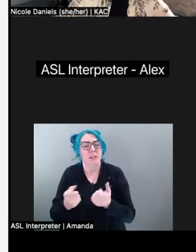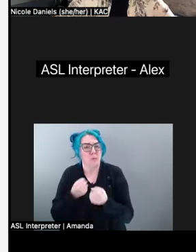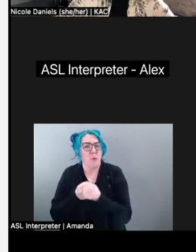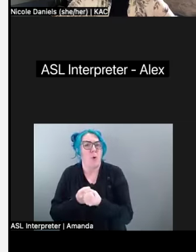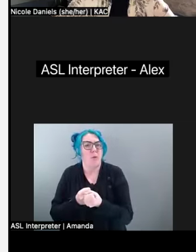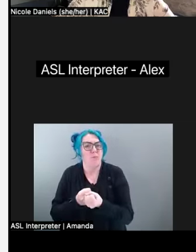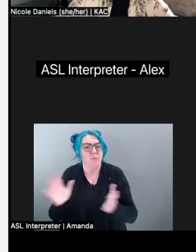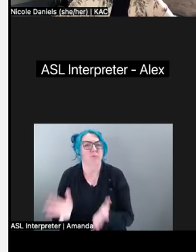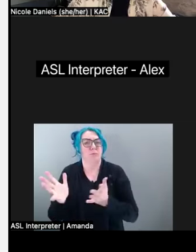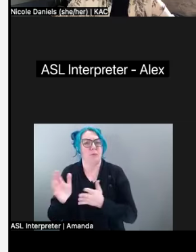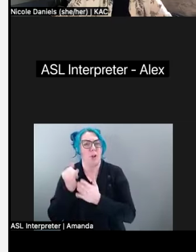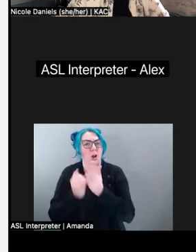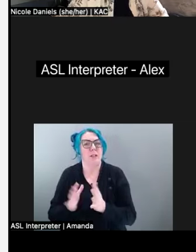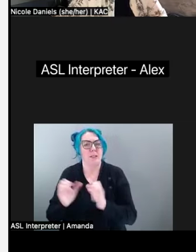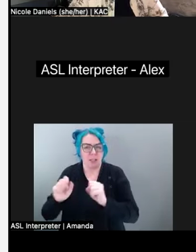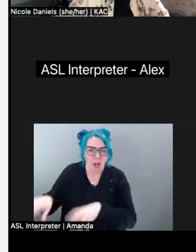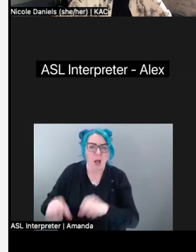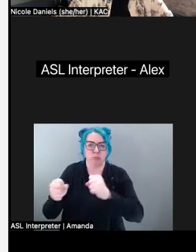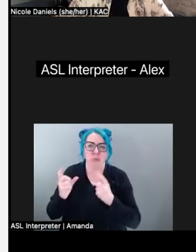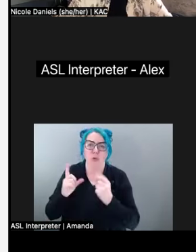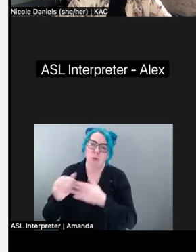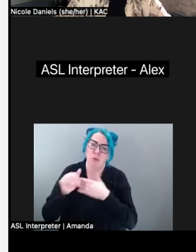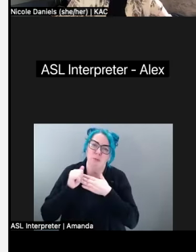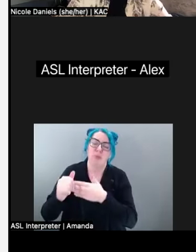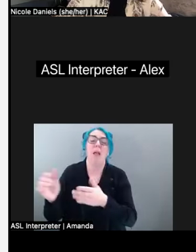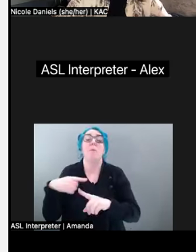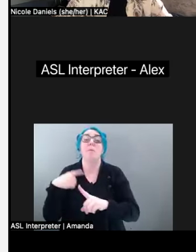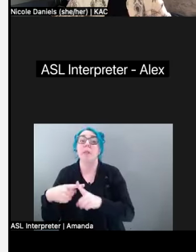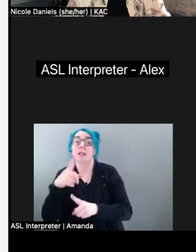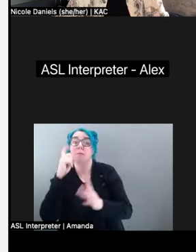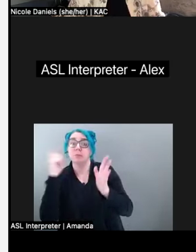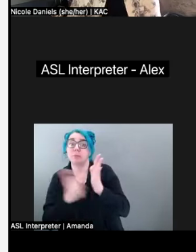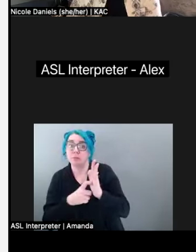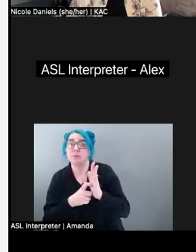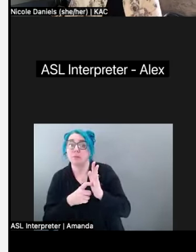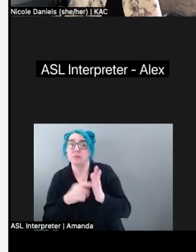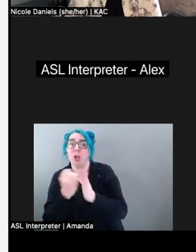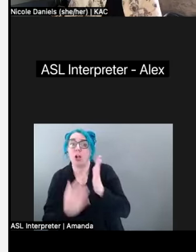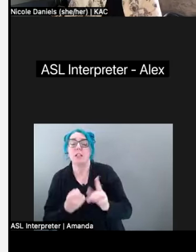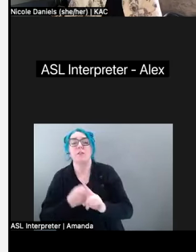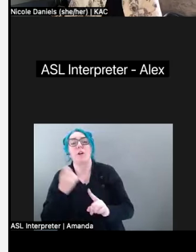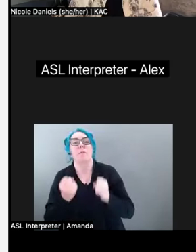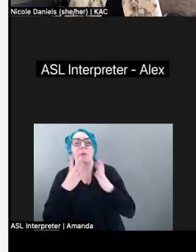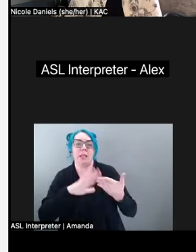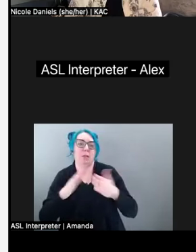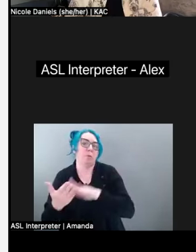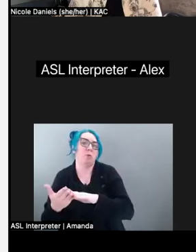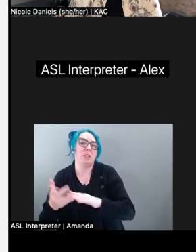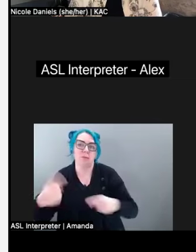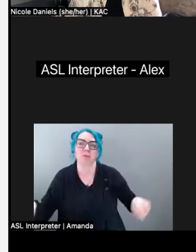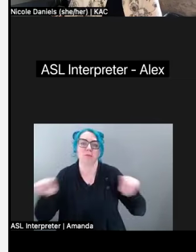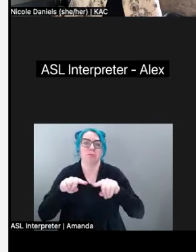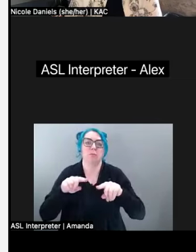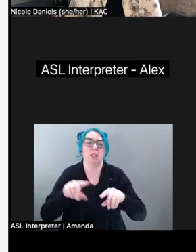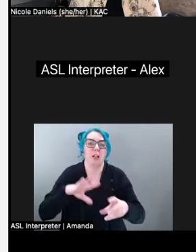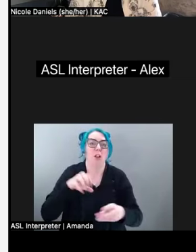ensuring recognition and representation of artists from equity-deserving communities. We're also looking for a commitment to hiring Kingston artists